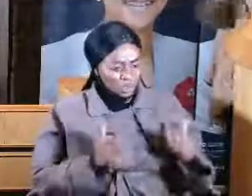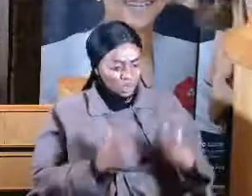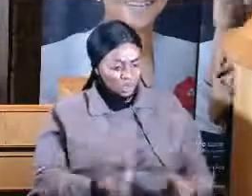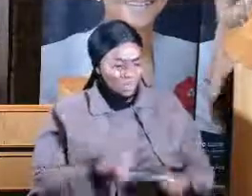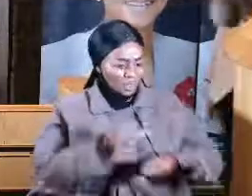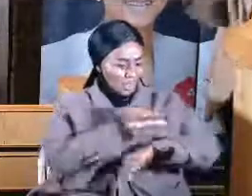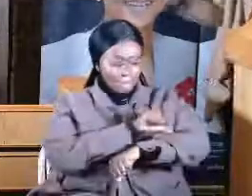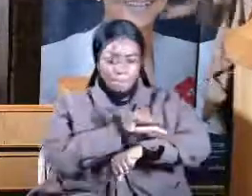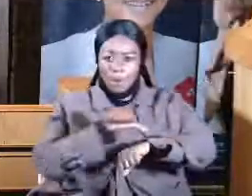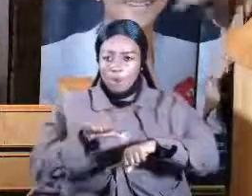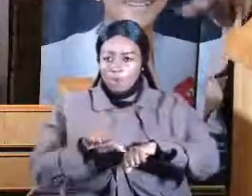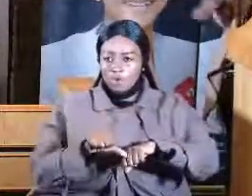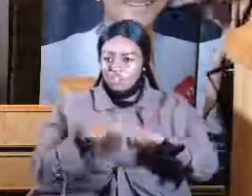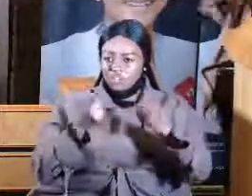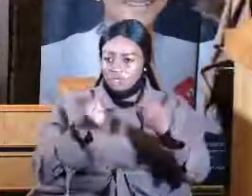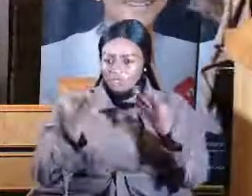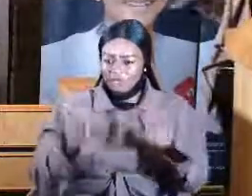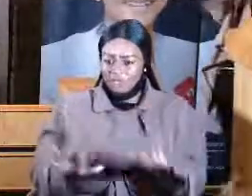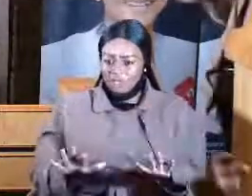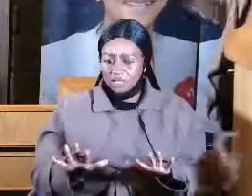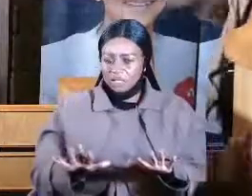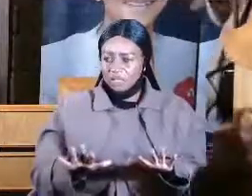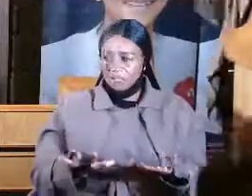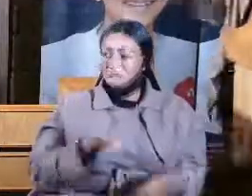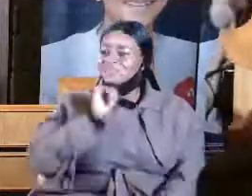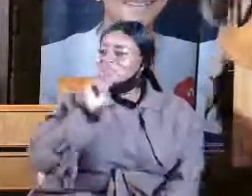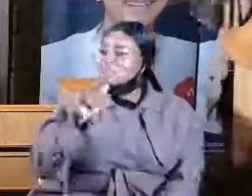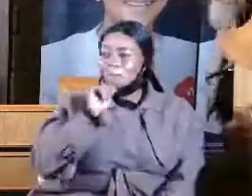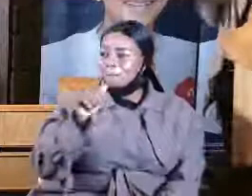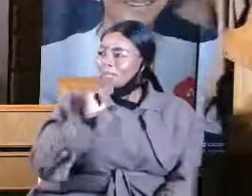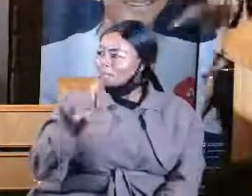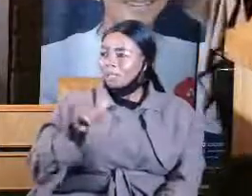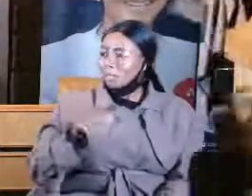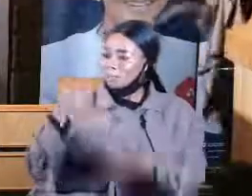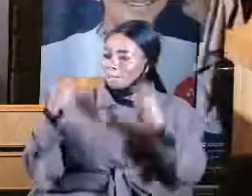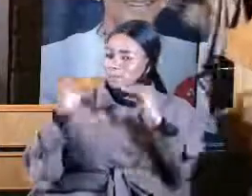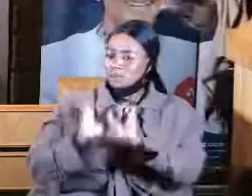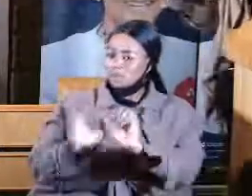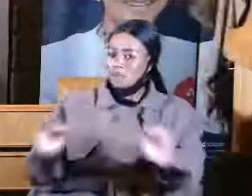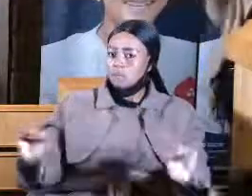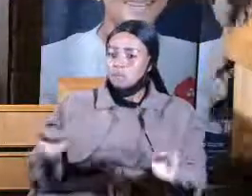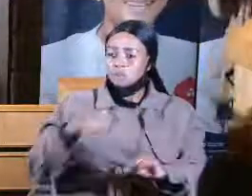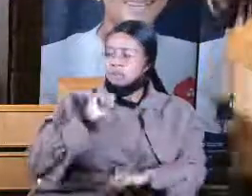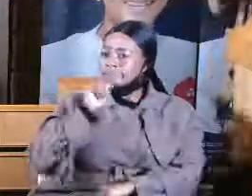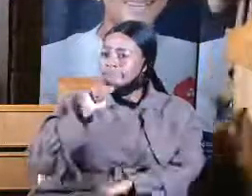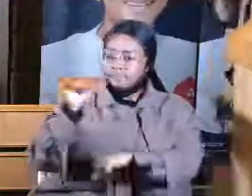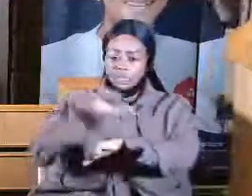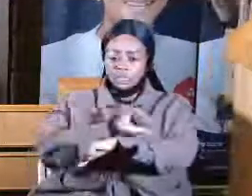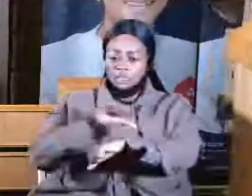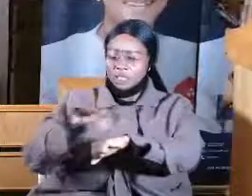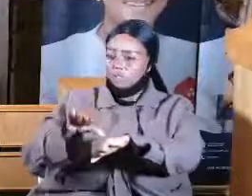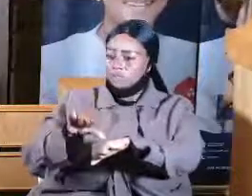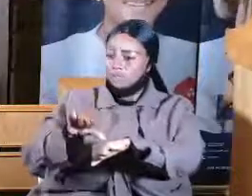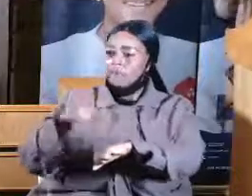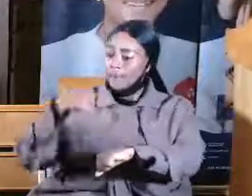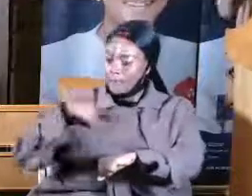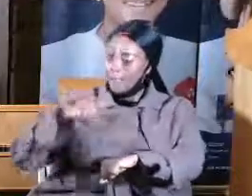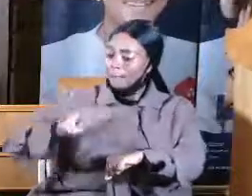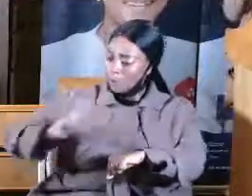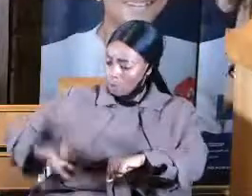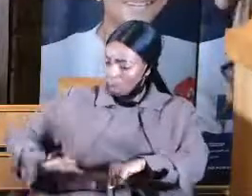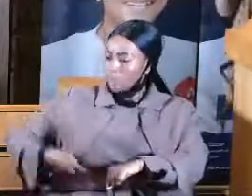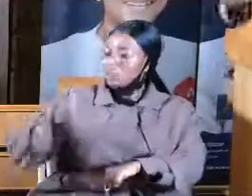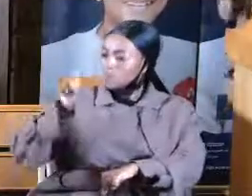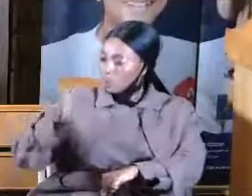It's nobody's business whether the person has done the surgery or not. I am telling you, I'm a woman, so you